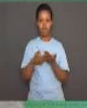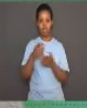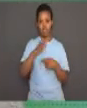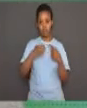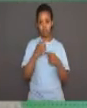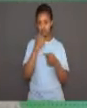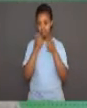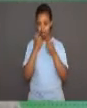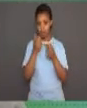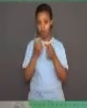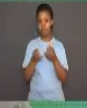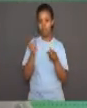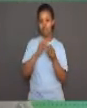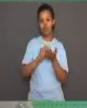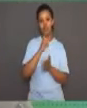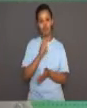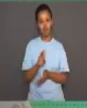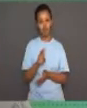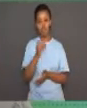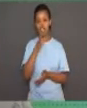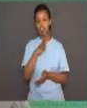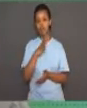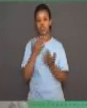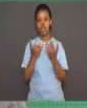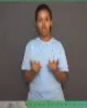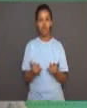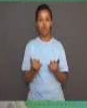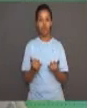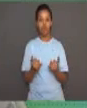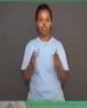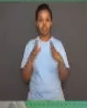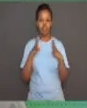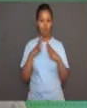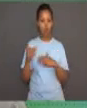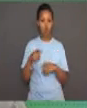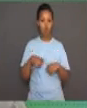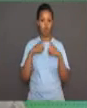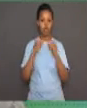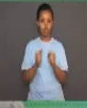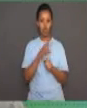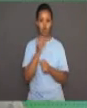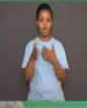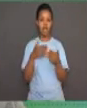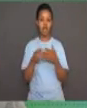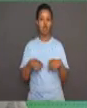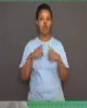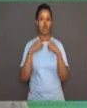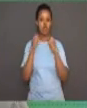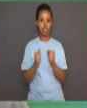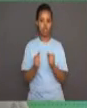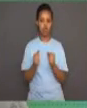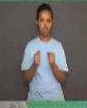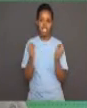to evolve to adapt to it. People can now live comfortably and easily